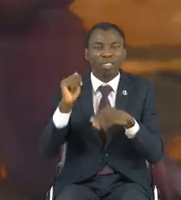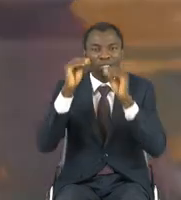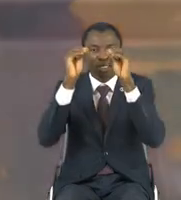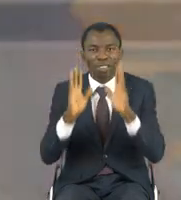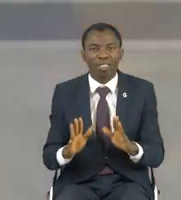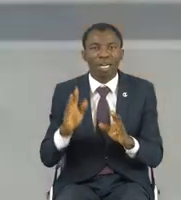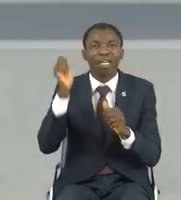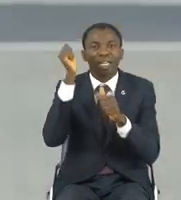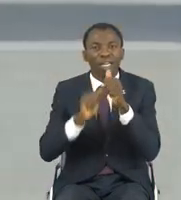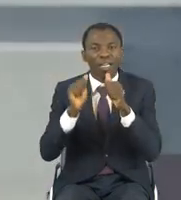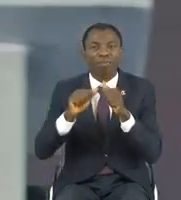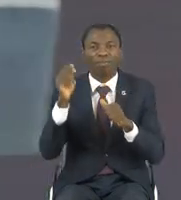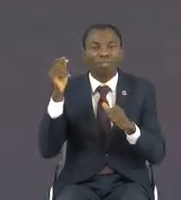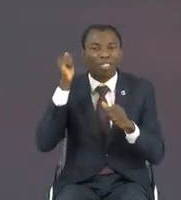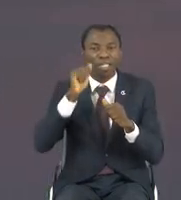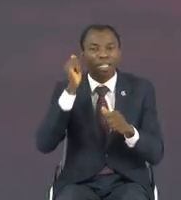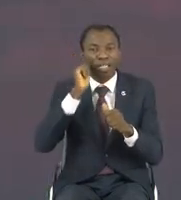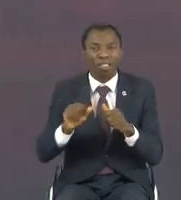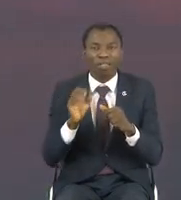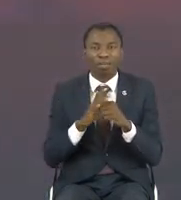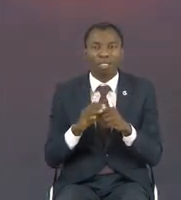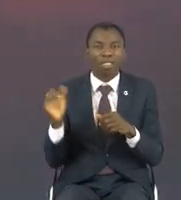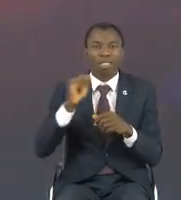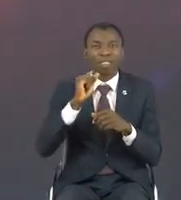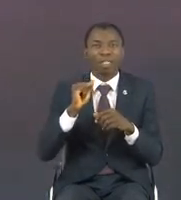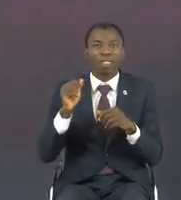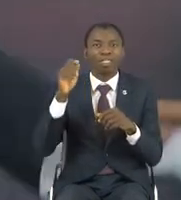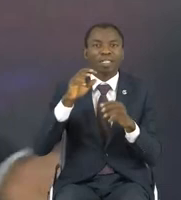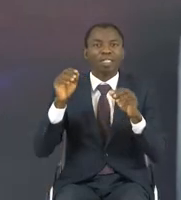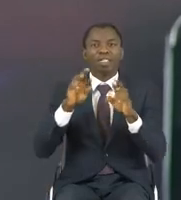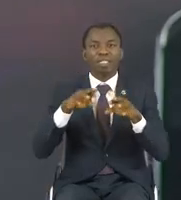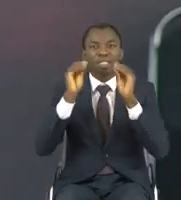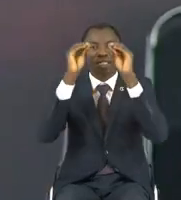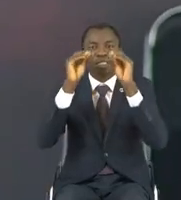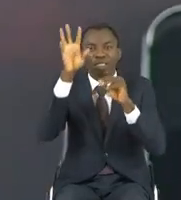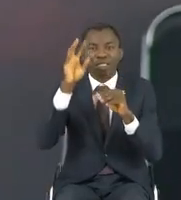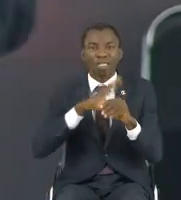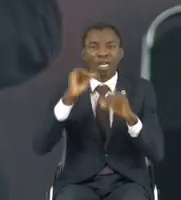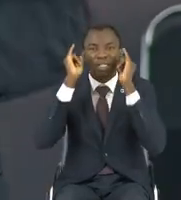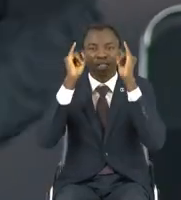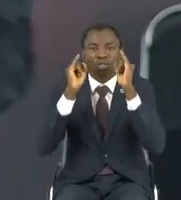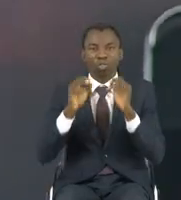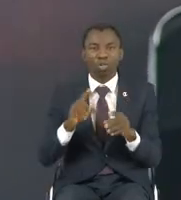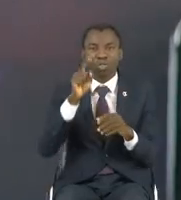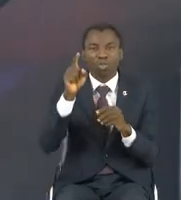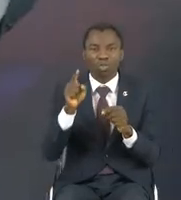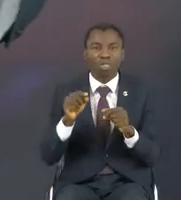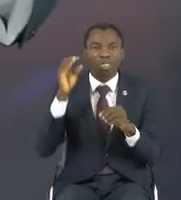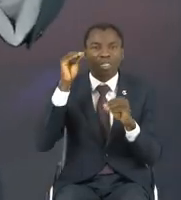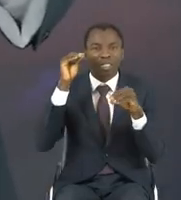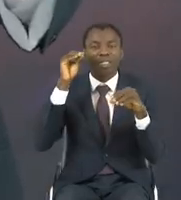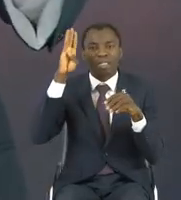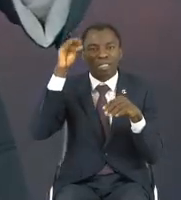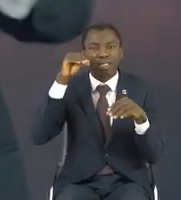will tell you things. He reveals things to you. He will teach and instruct you in things by